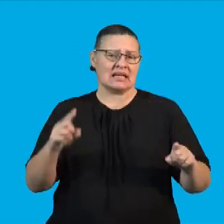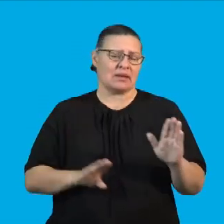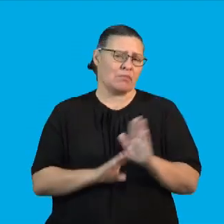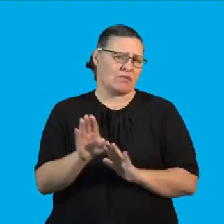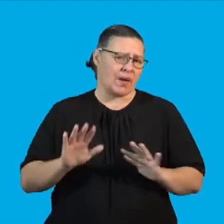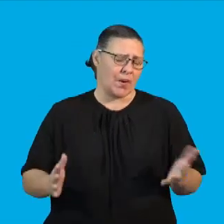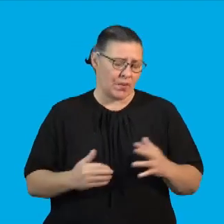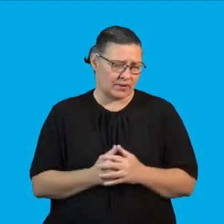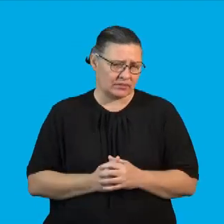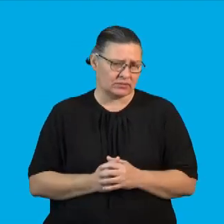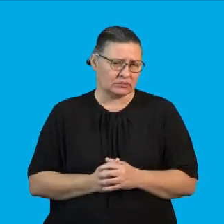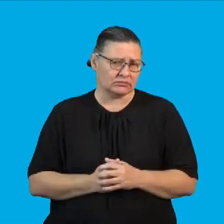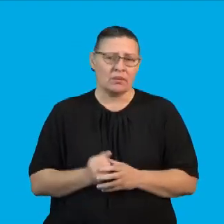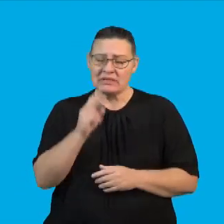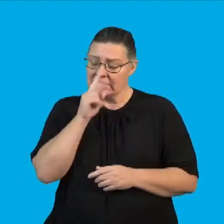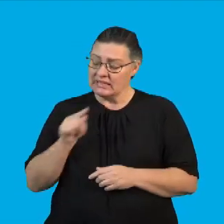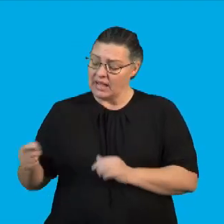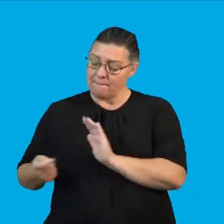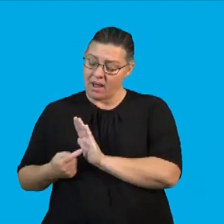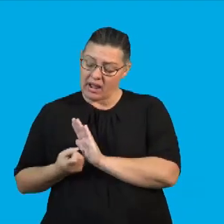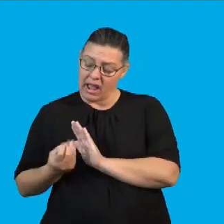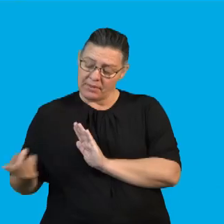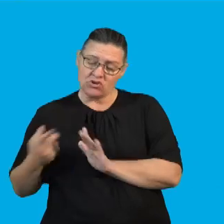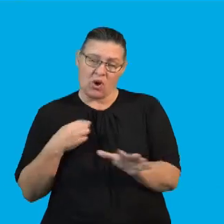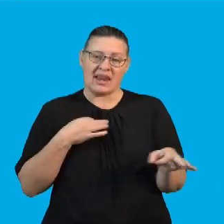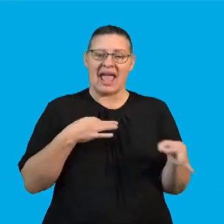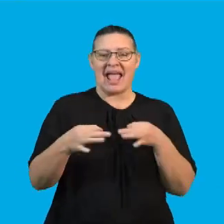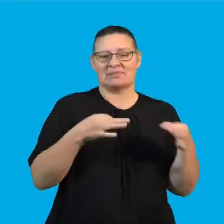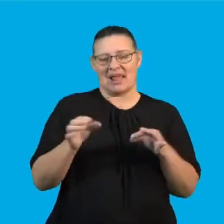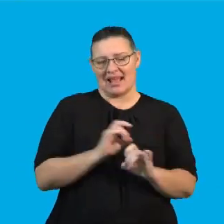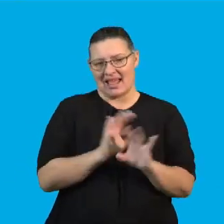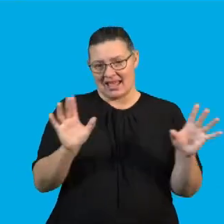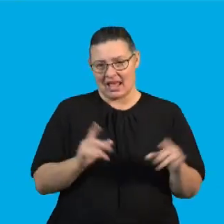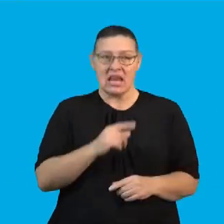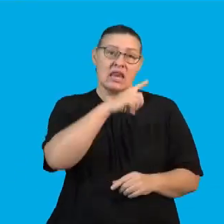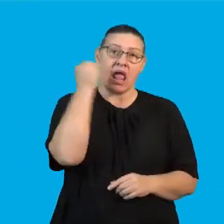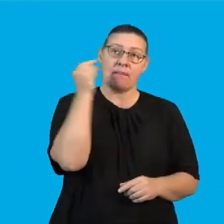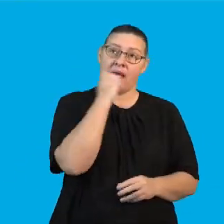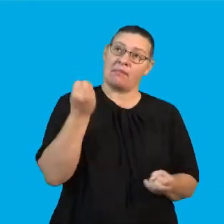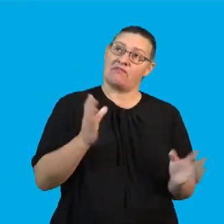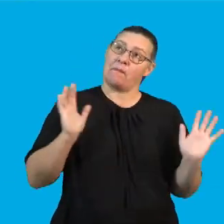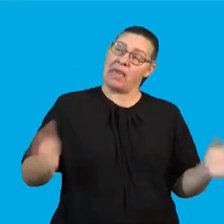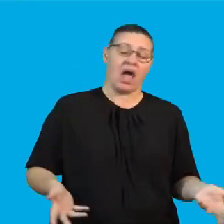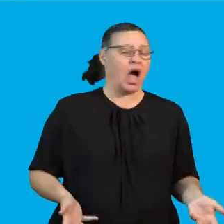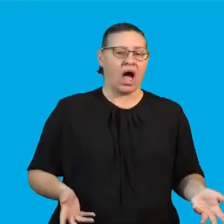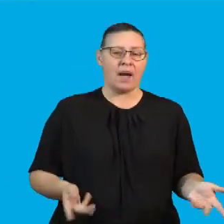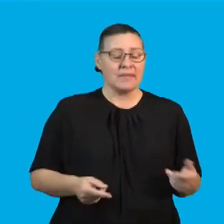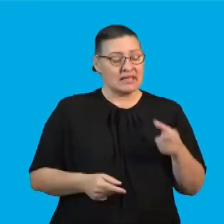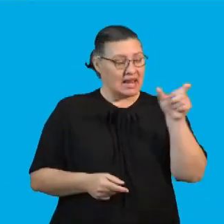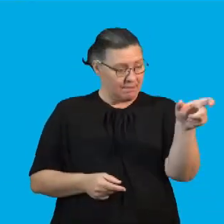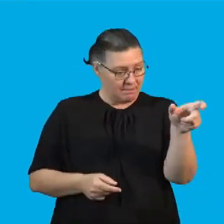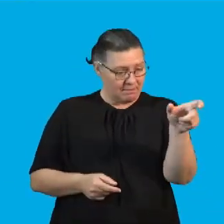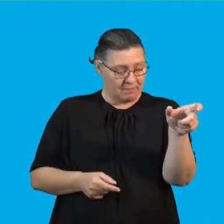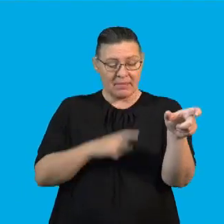is key for you to check mark allocation so that you explain. Explain is not naming. Explaining